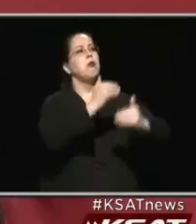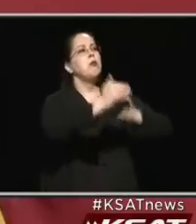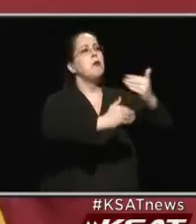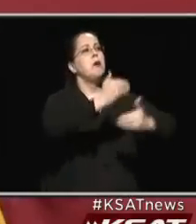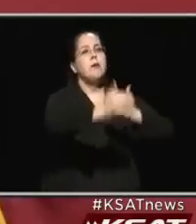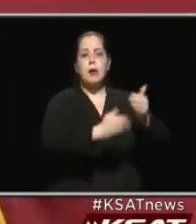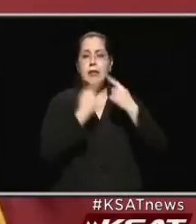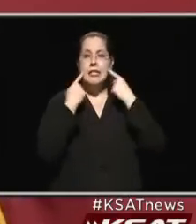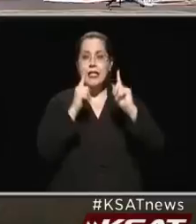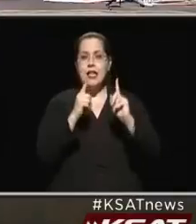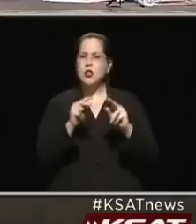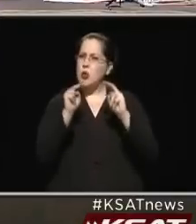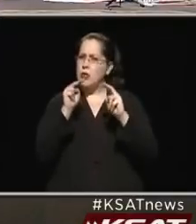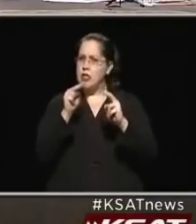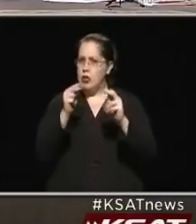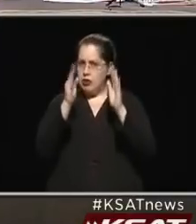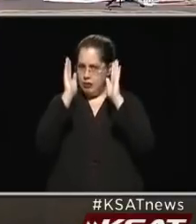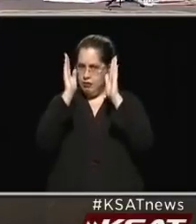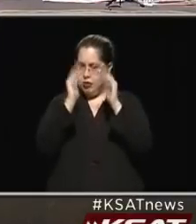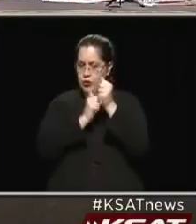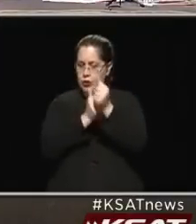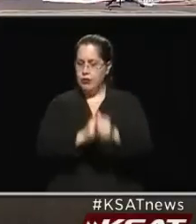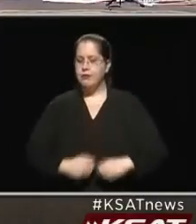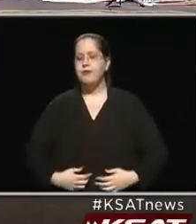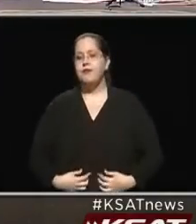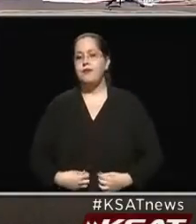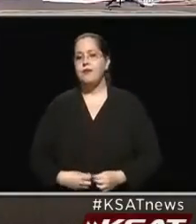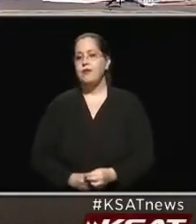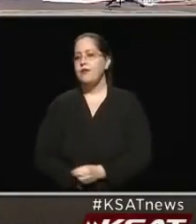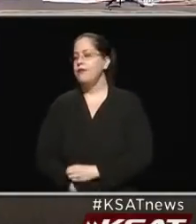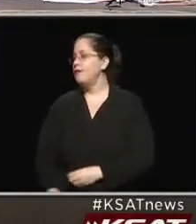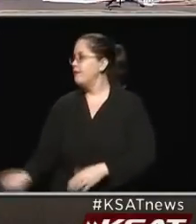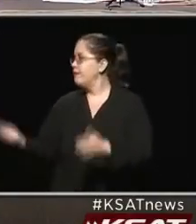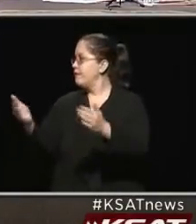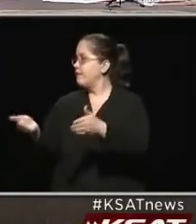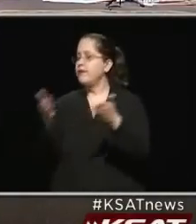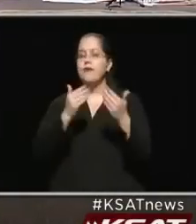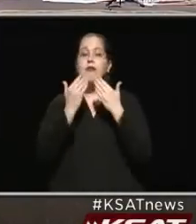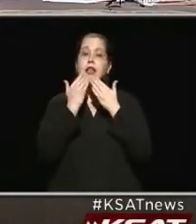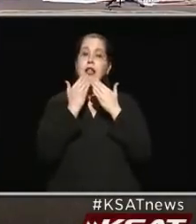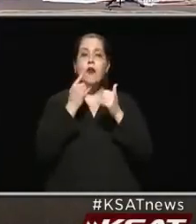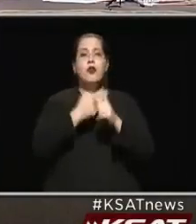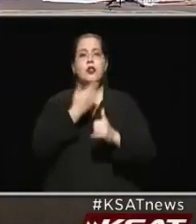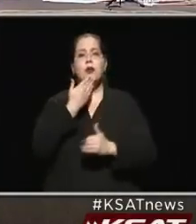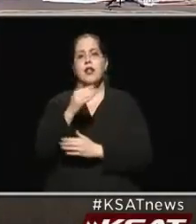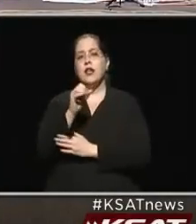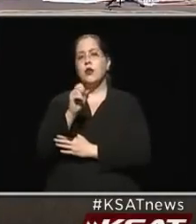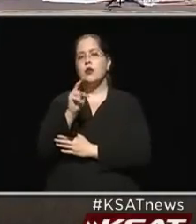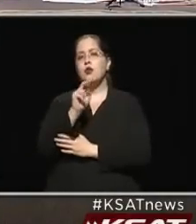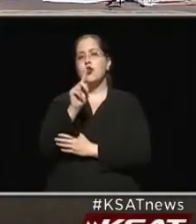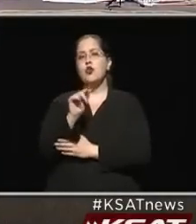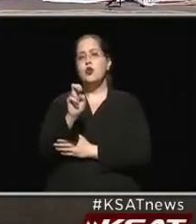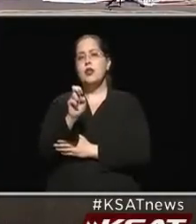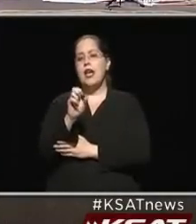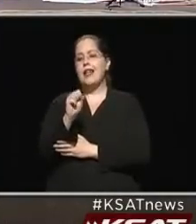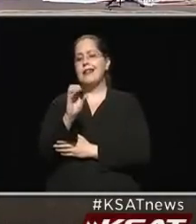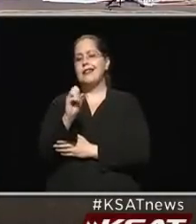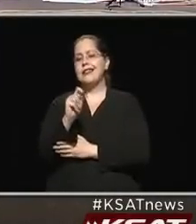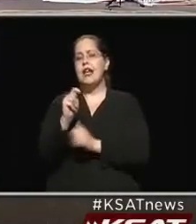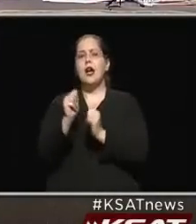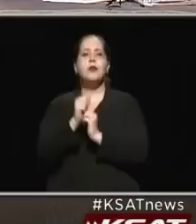to the public health professionals. Judge Wolf. Yeah, thank you, Mayor. Let me first of all thank Suzanne Scott with the San Antonio River